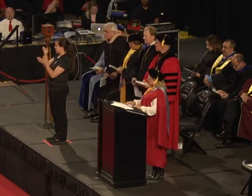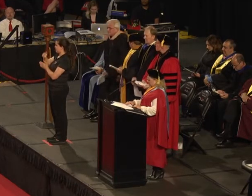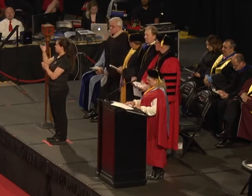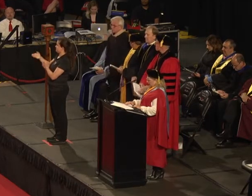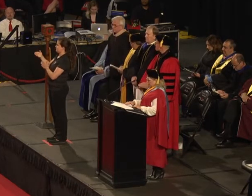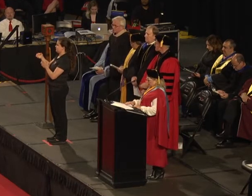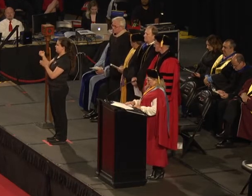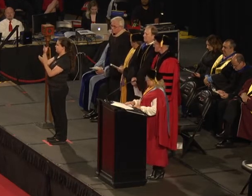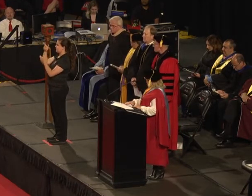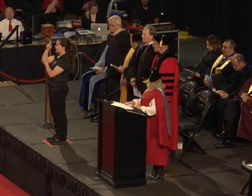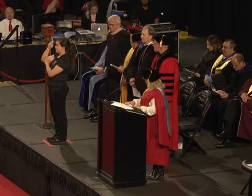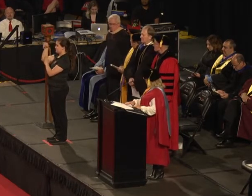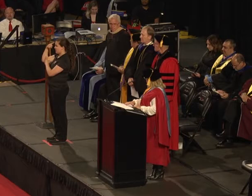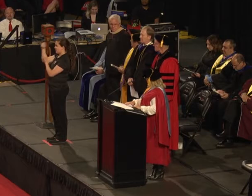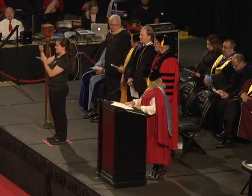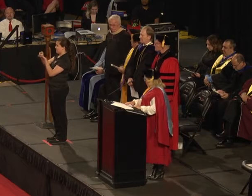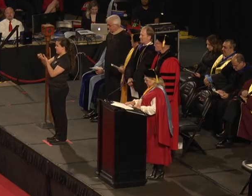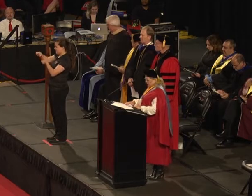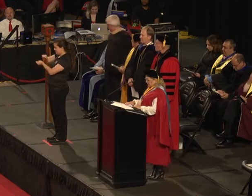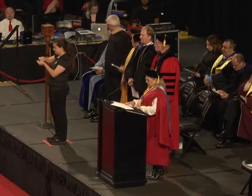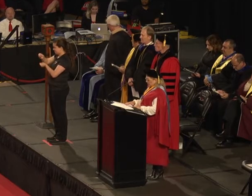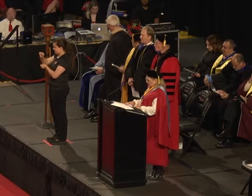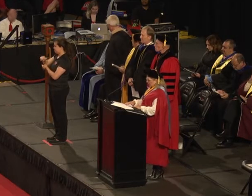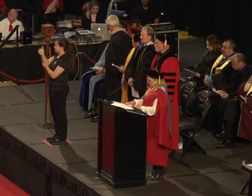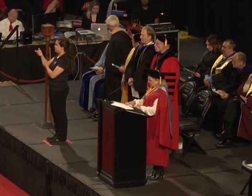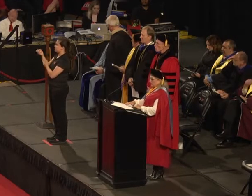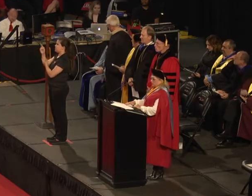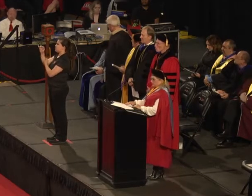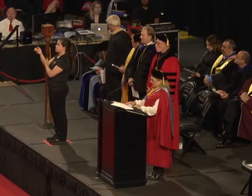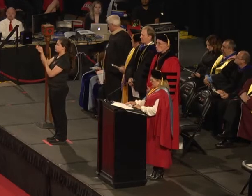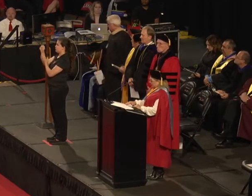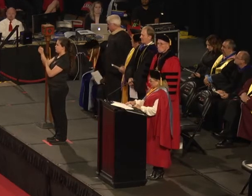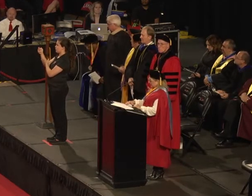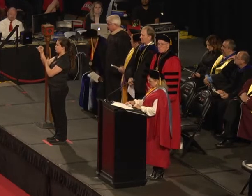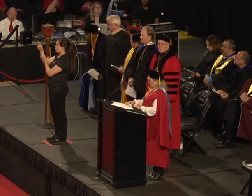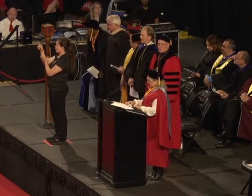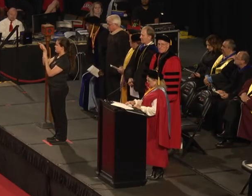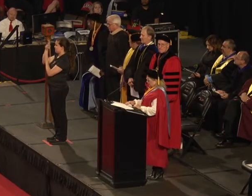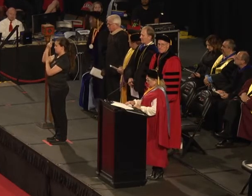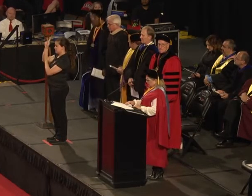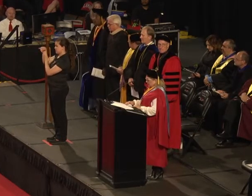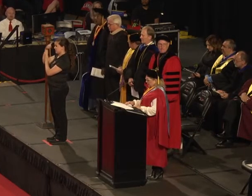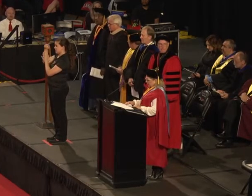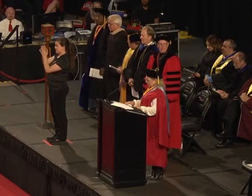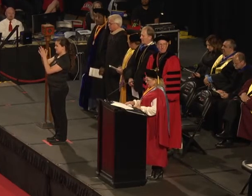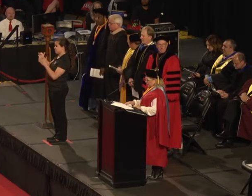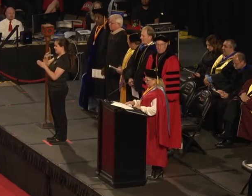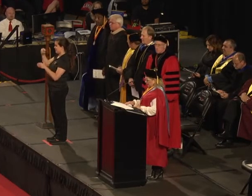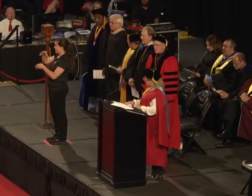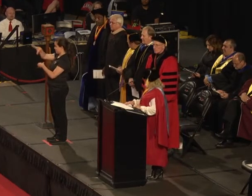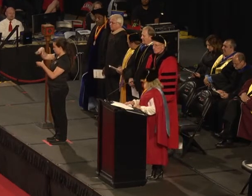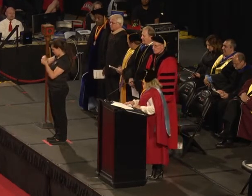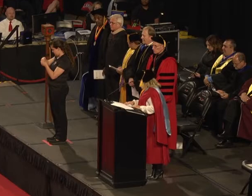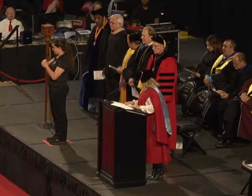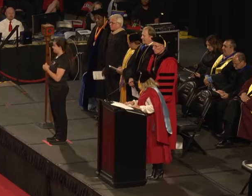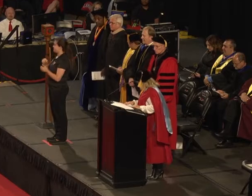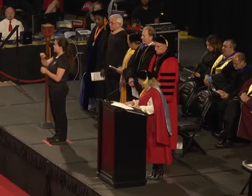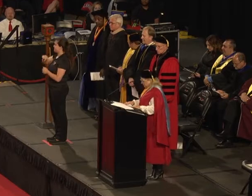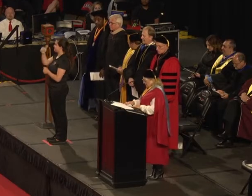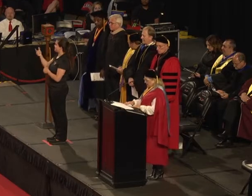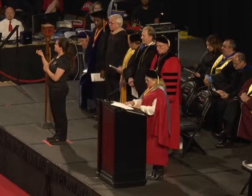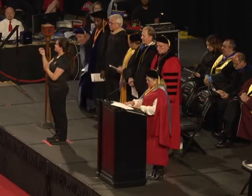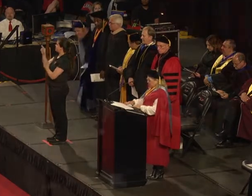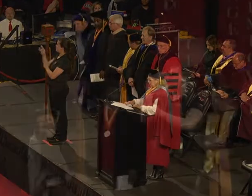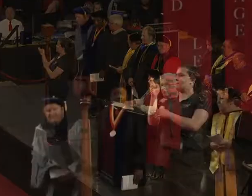of Finance and Operations. Dr. John Bello-Ogunu, Vice President of Diversity and Inclusion. And